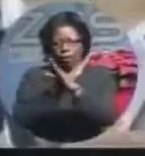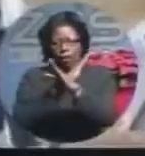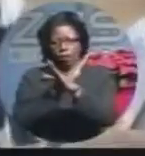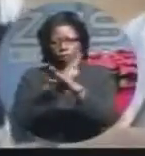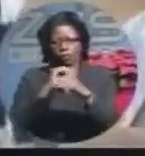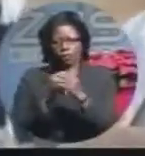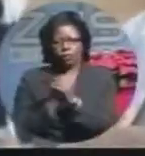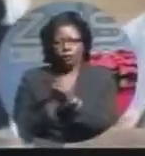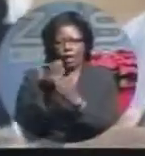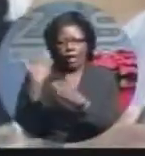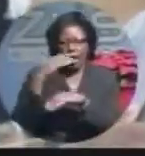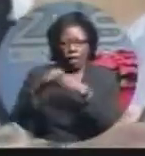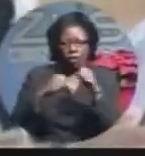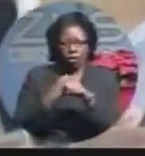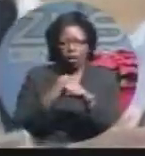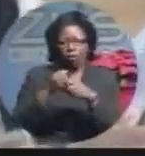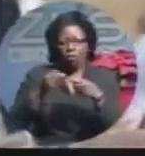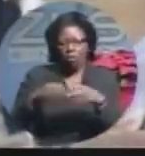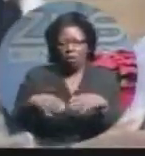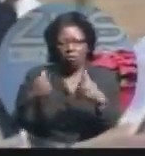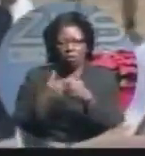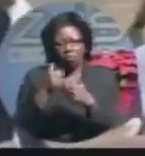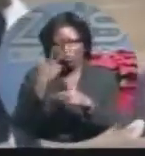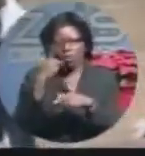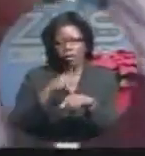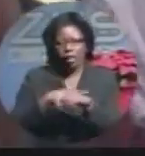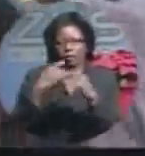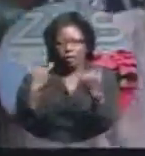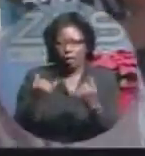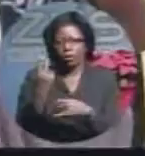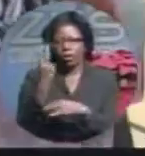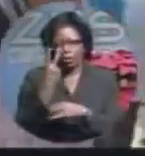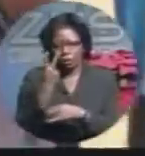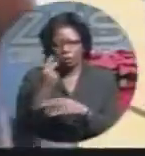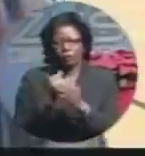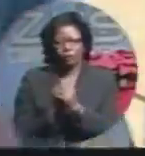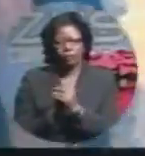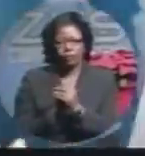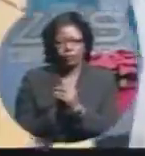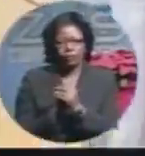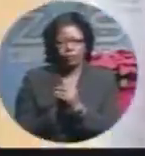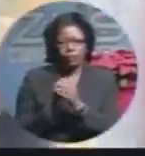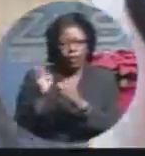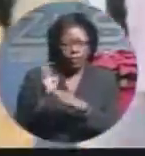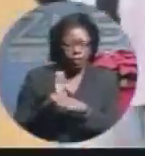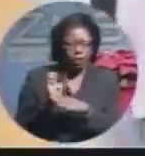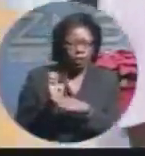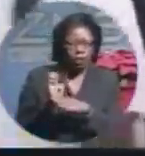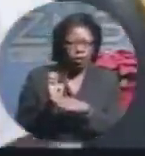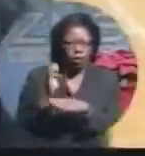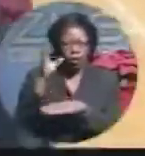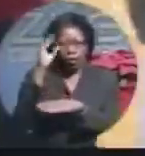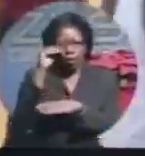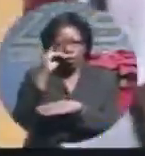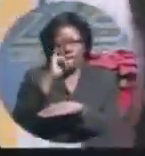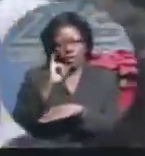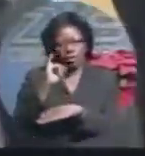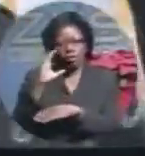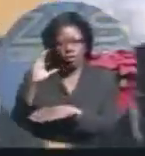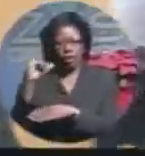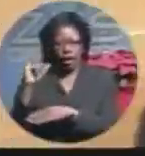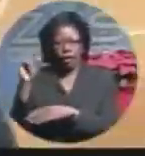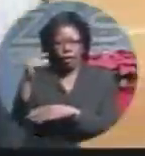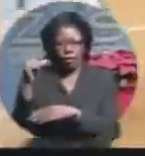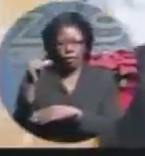man. Last year we lost three guys. We come here and get two this year. Intermediate boys championship game, C.I. Gibson all